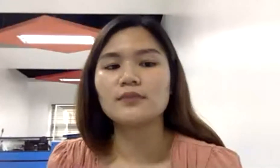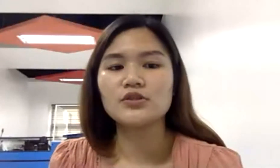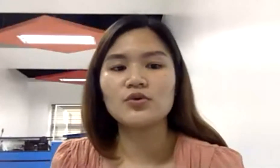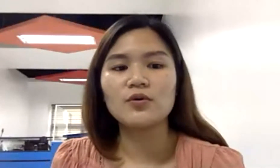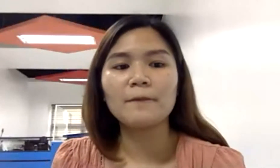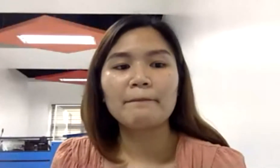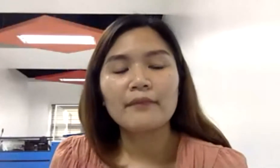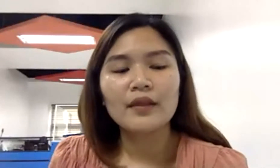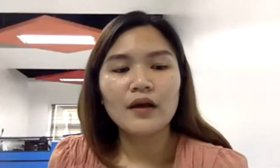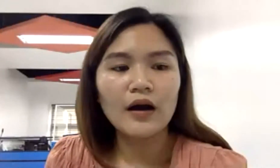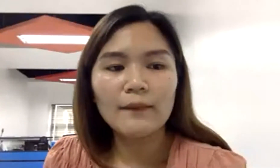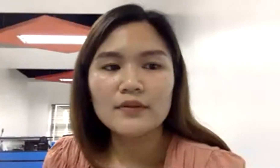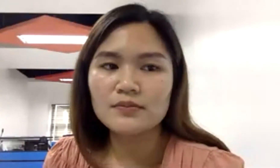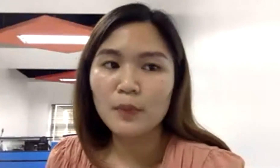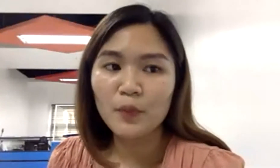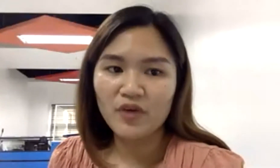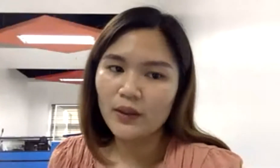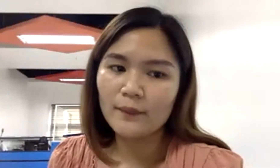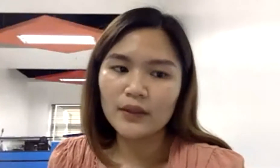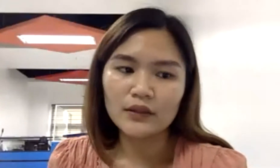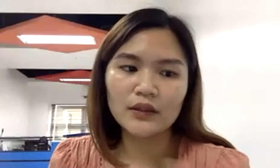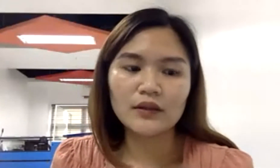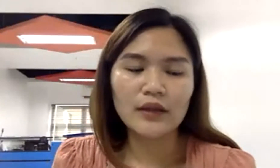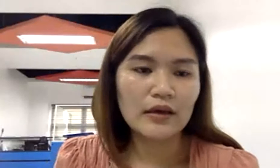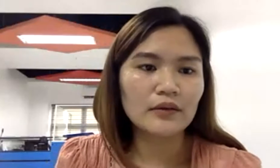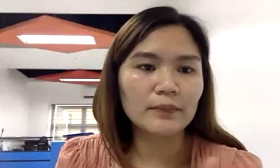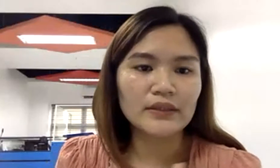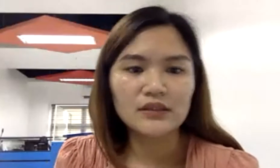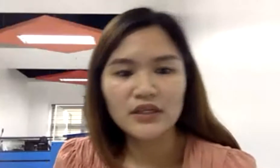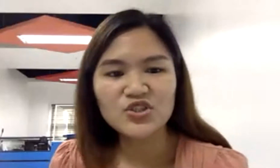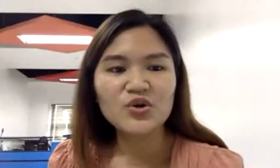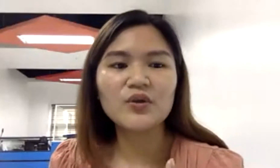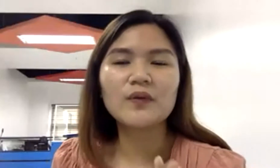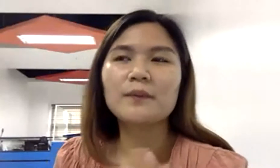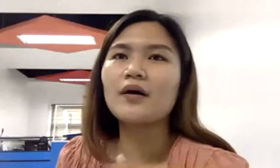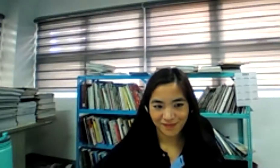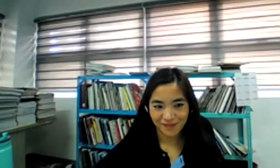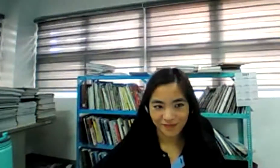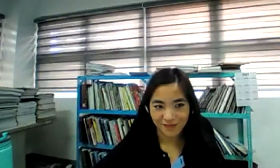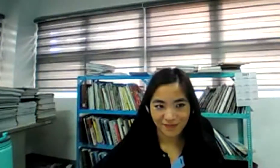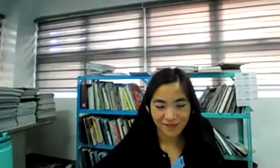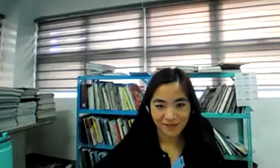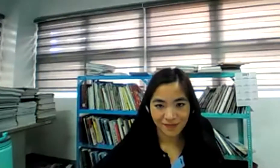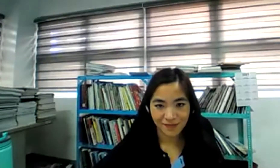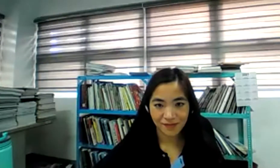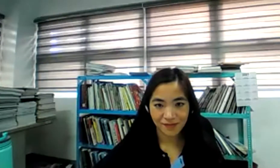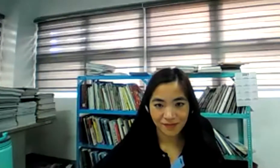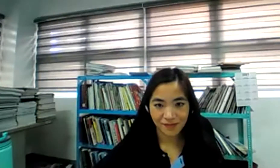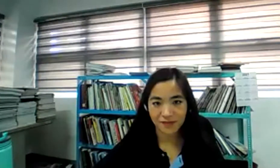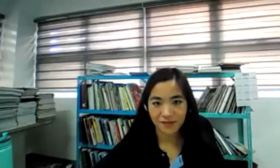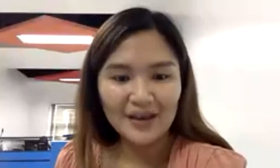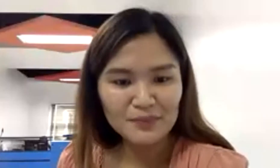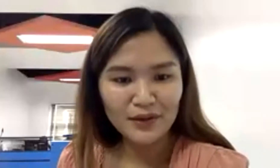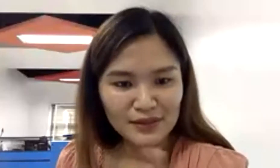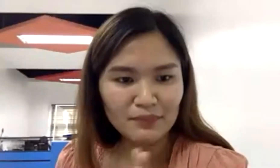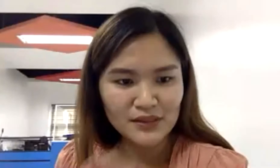students, medyo mas magpo-provide kami ng detailed presentation, mga medyo mas maintindihan